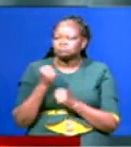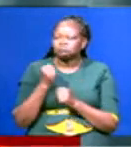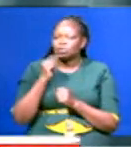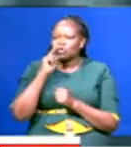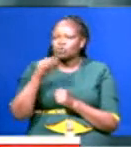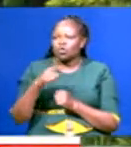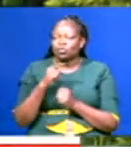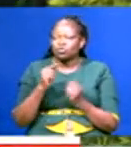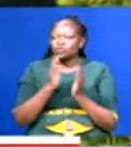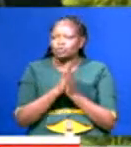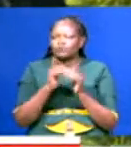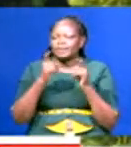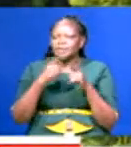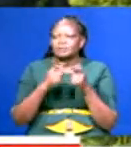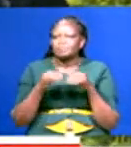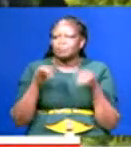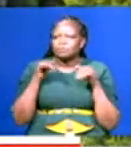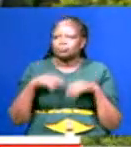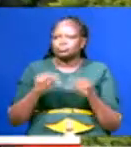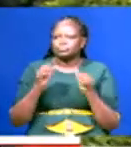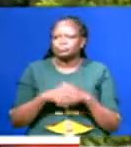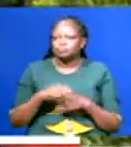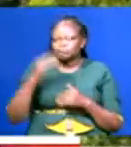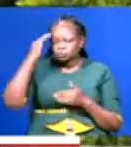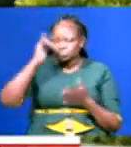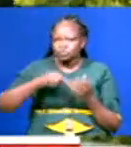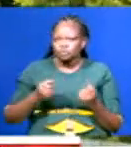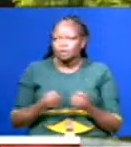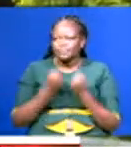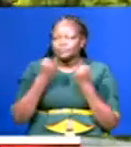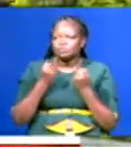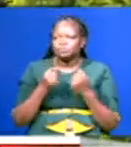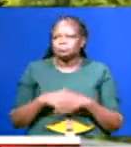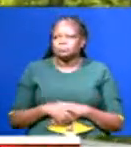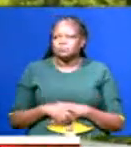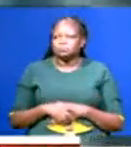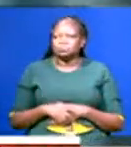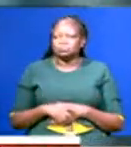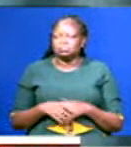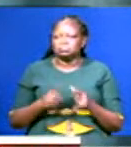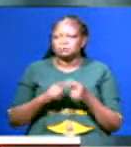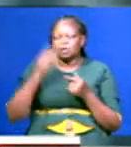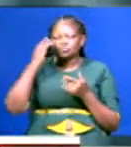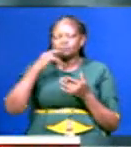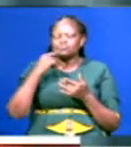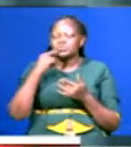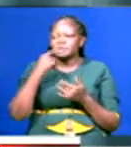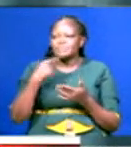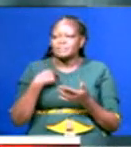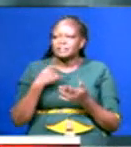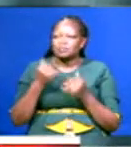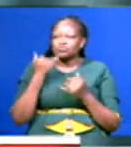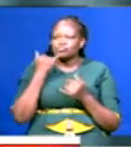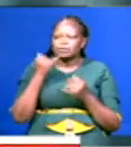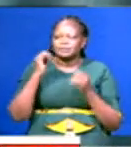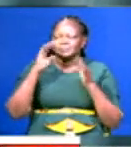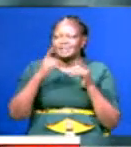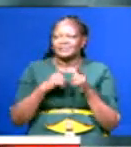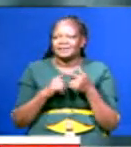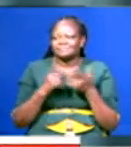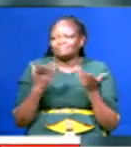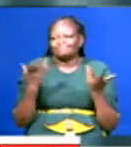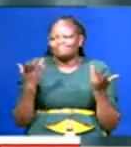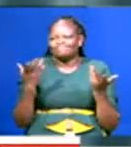media. Sasa ninangoja. I would like to know what is happening, what is going on. Na sijui nani ataniambia. Napigia mwalimu simu ni kama